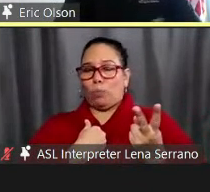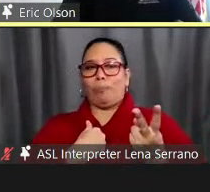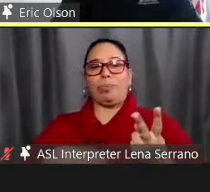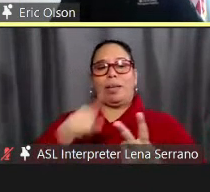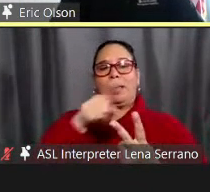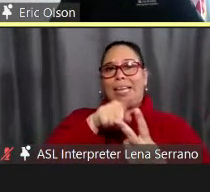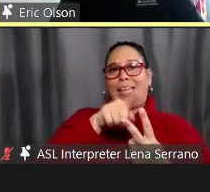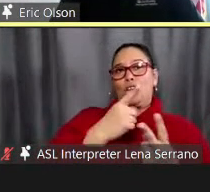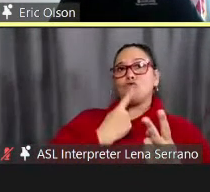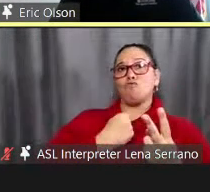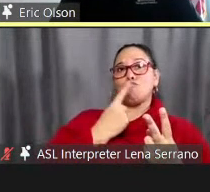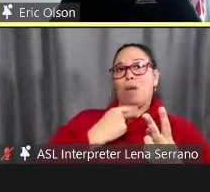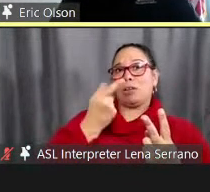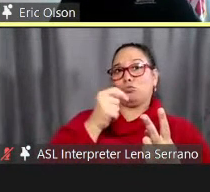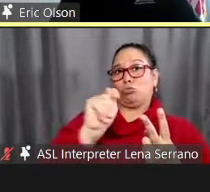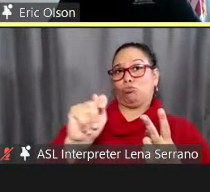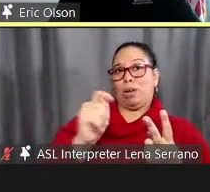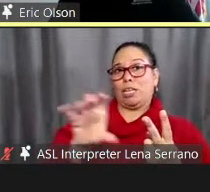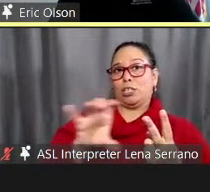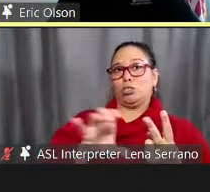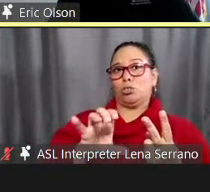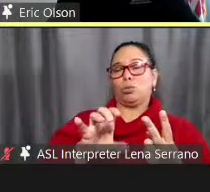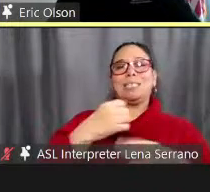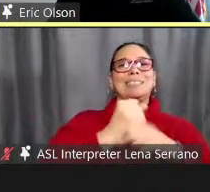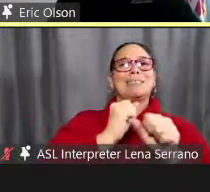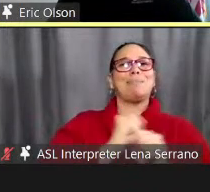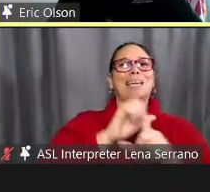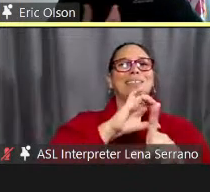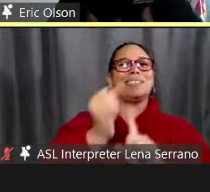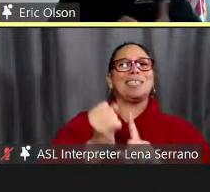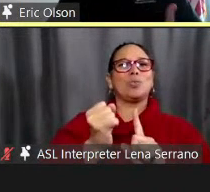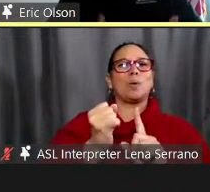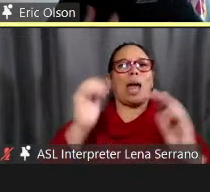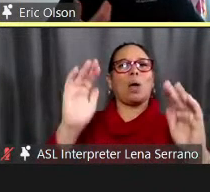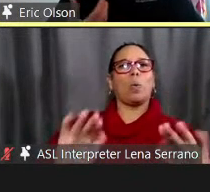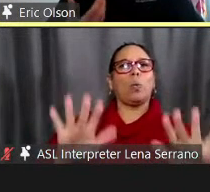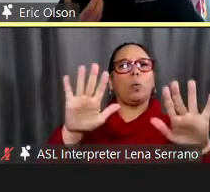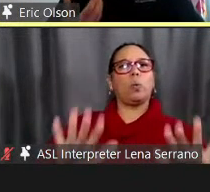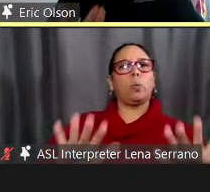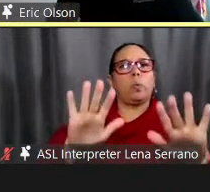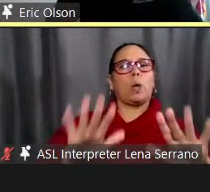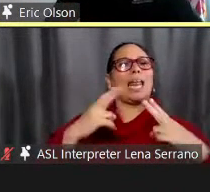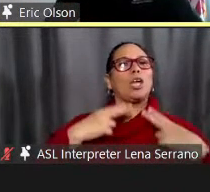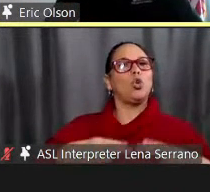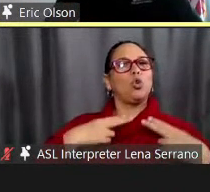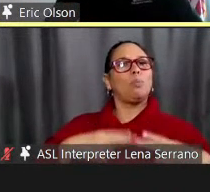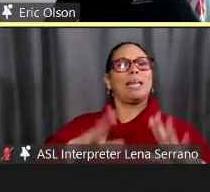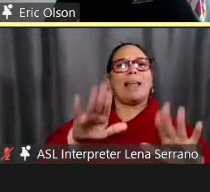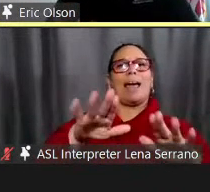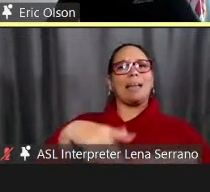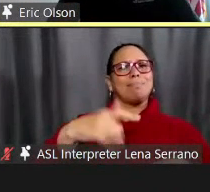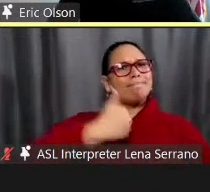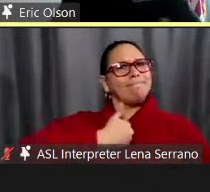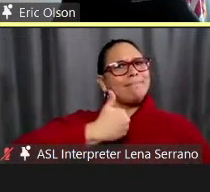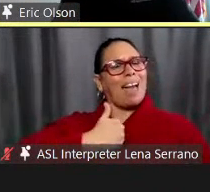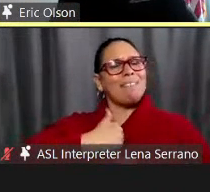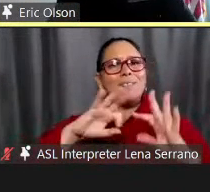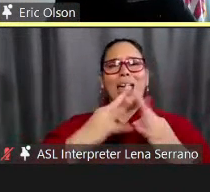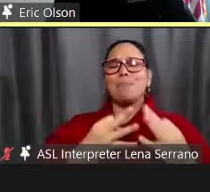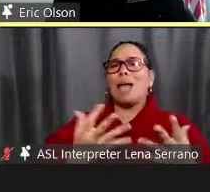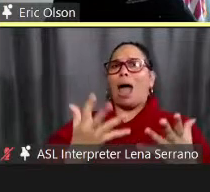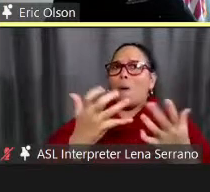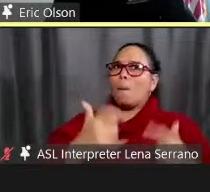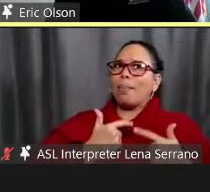in the red blazer was attempting to do was humanize the situation, saying phrases like, I've got a family, I've got a lot to live